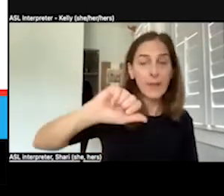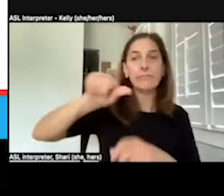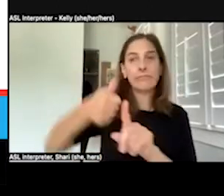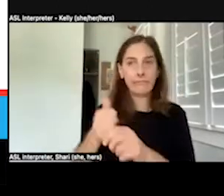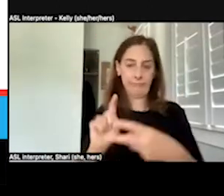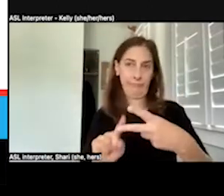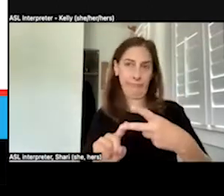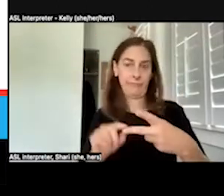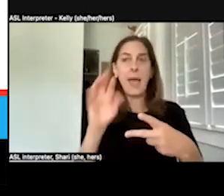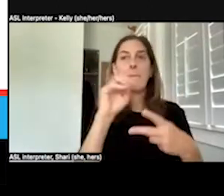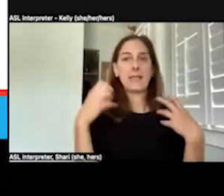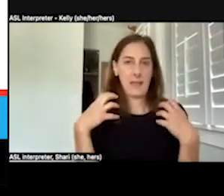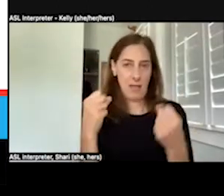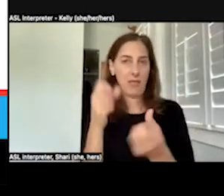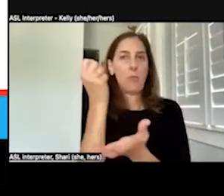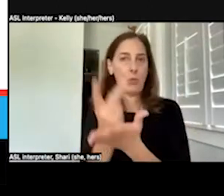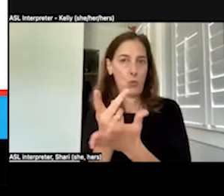need.